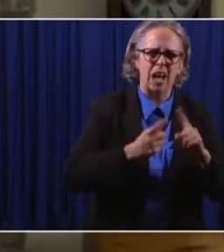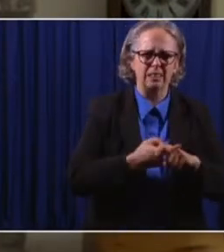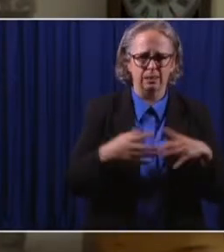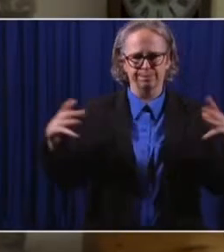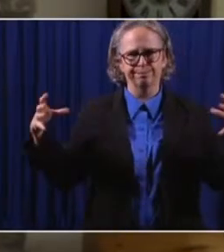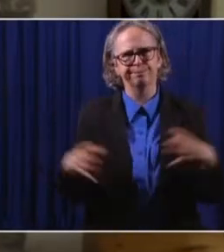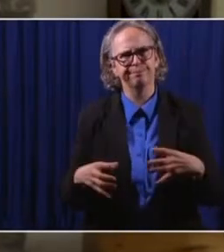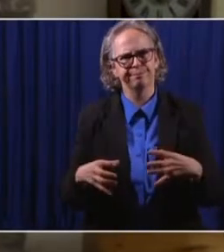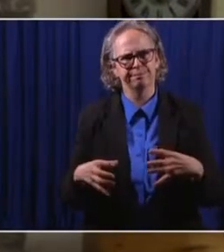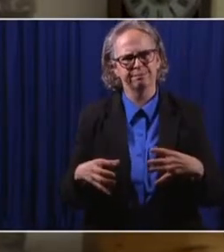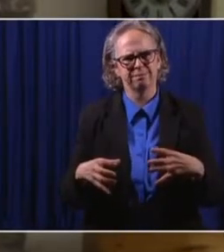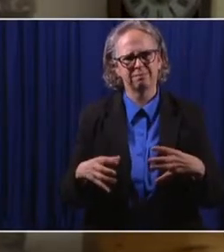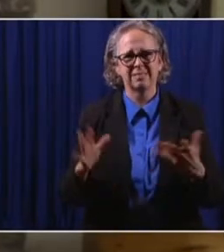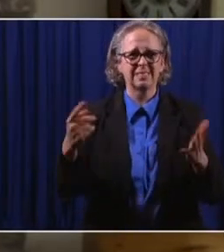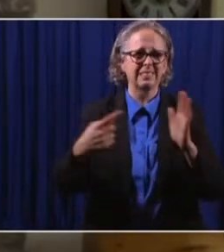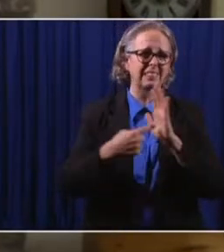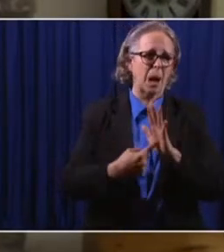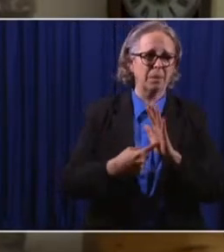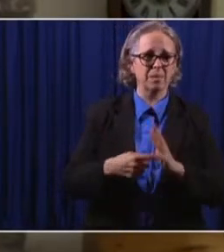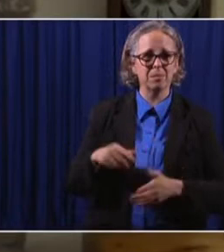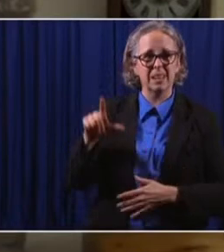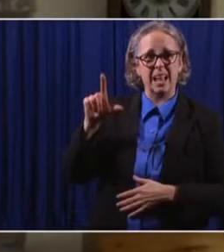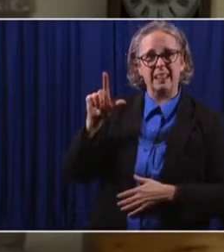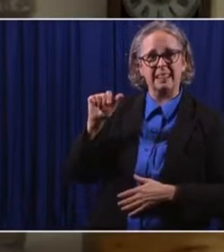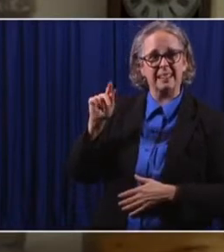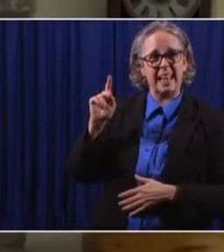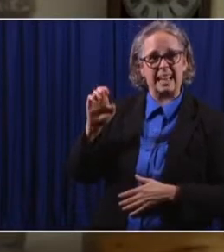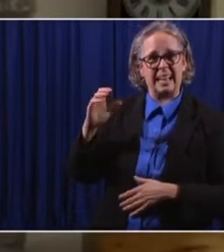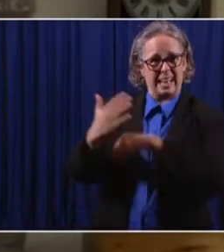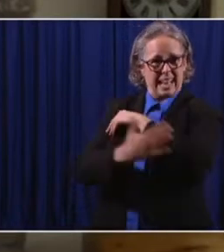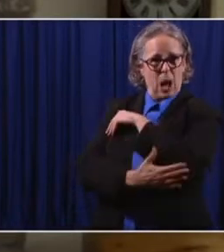example, in Lake County, a parent traveled out of state and came home the